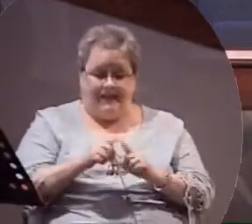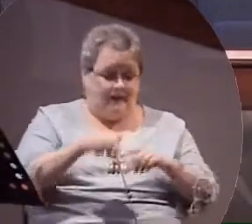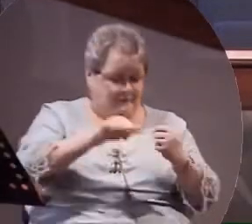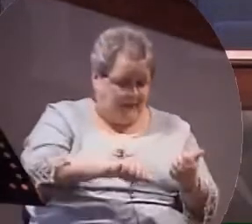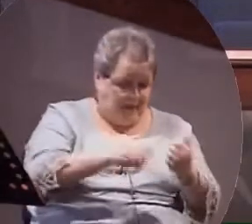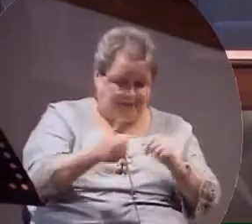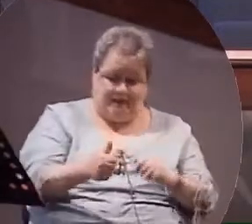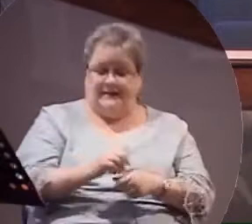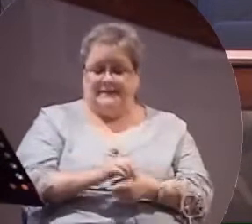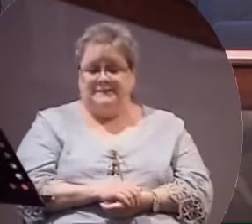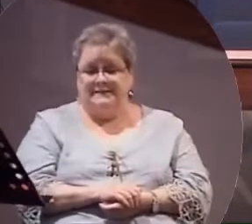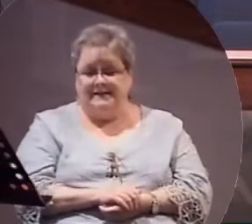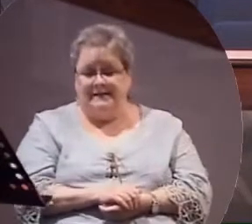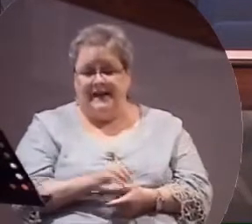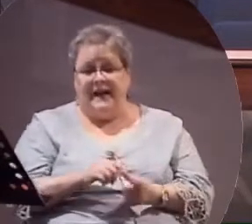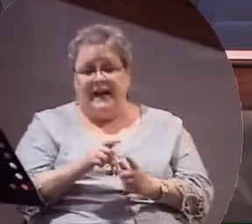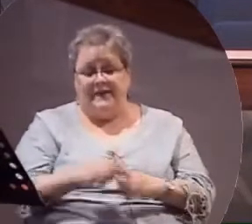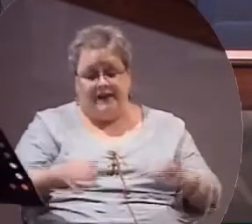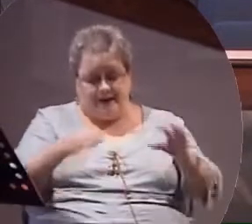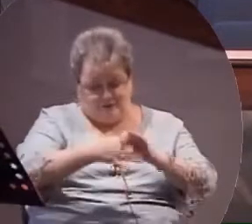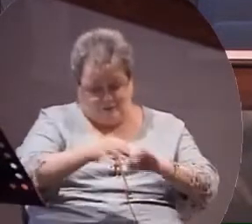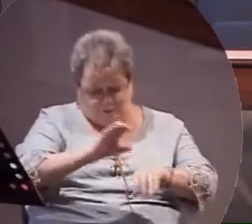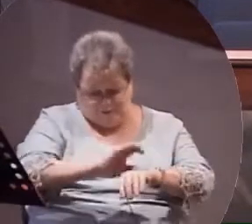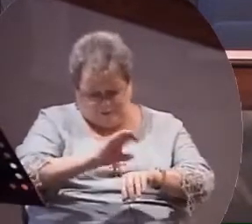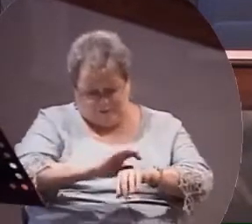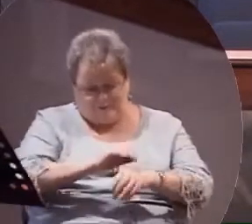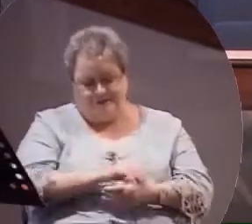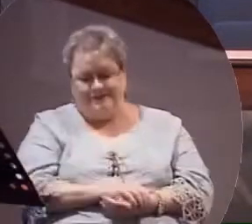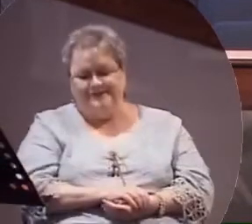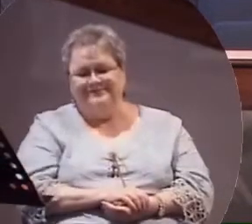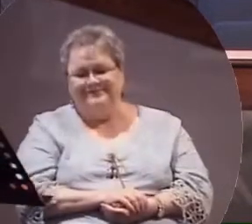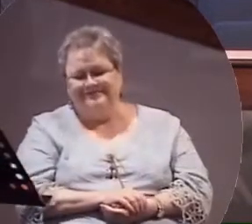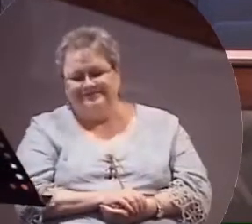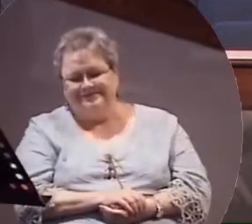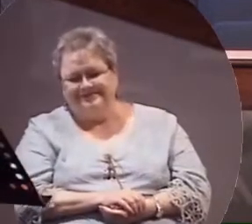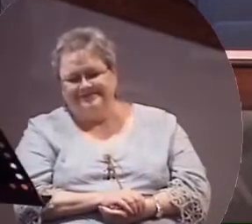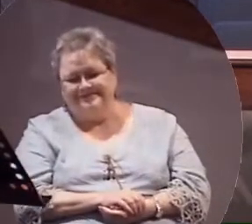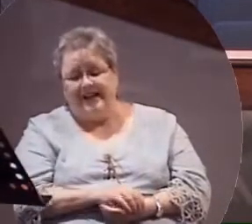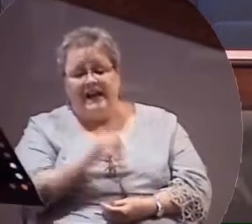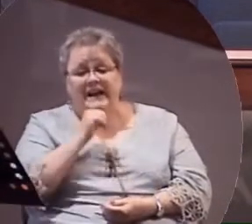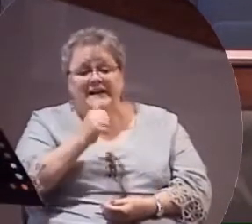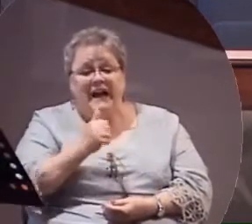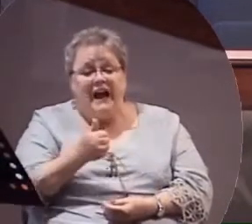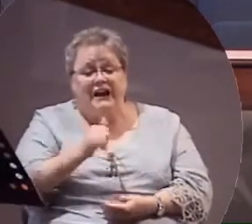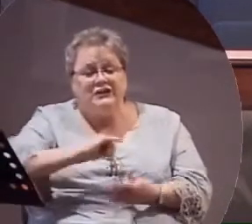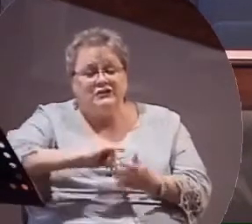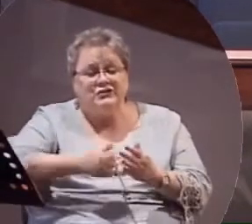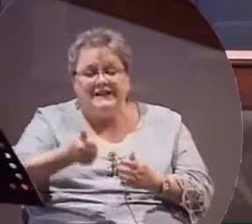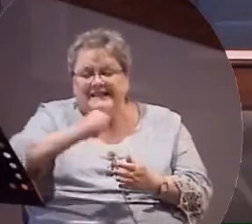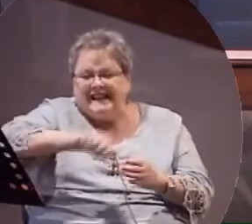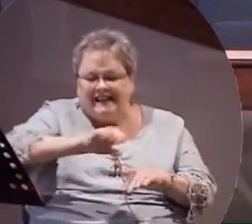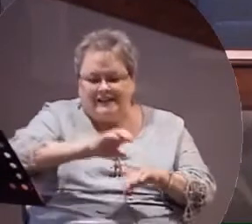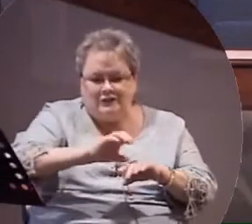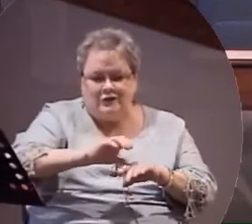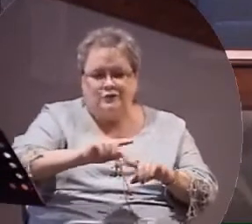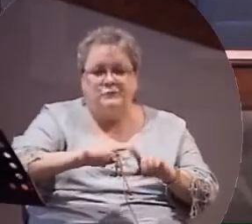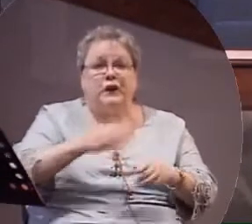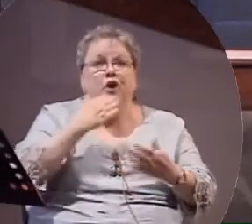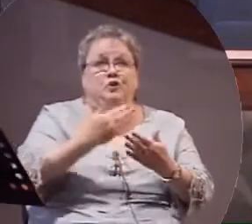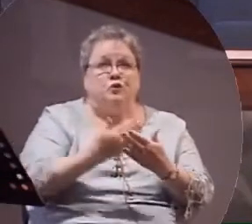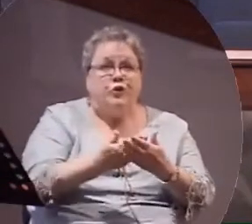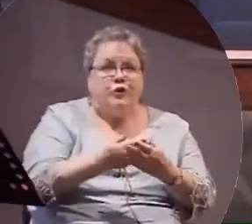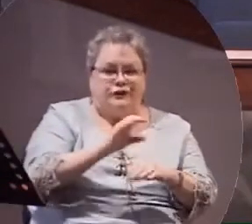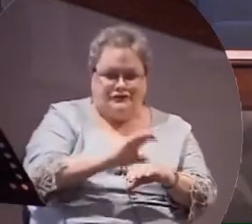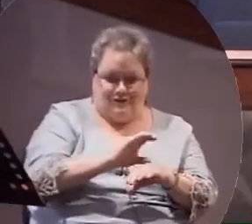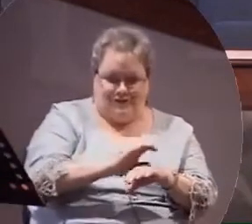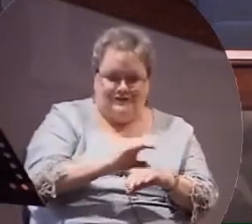baptized. Amen. And then I joined the church. Yeah. Not just any church, I got myself in a good church.